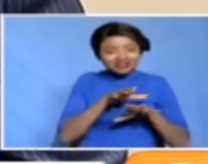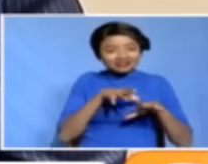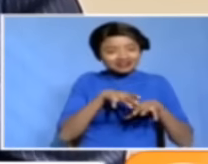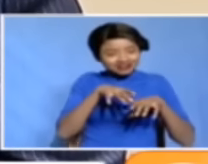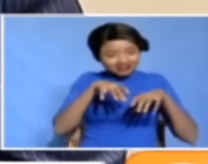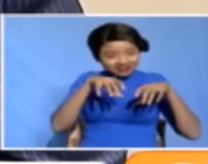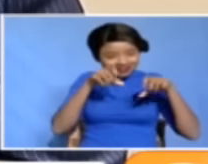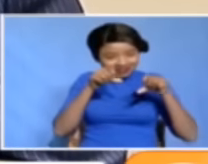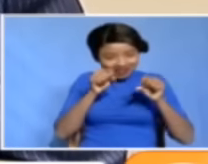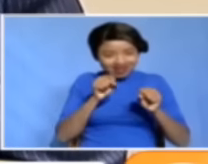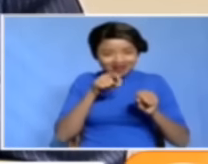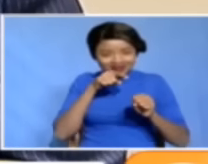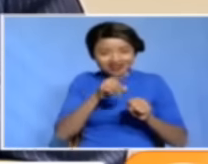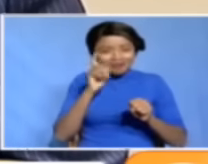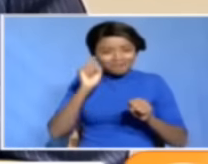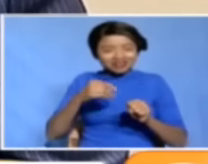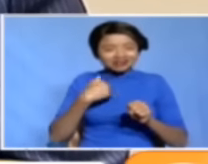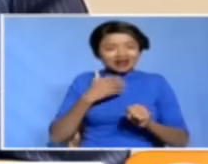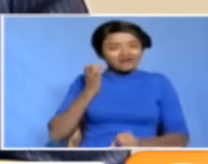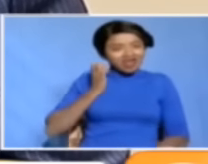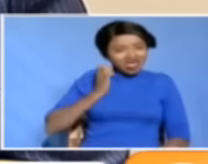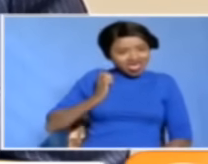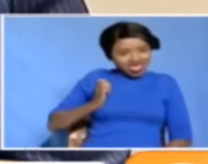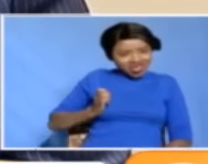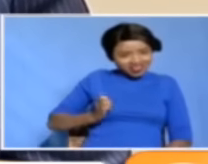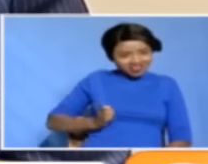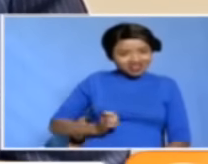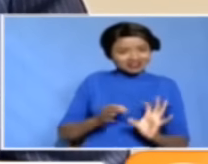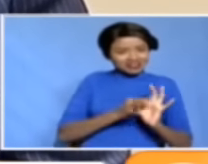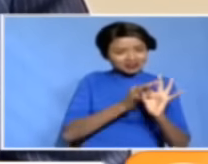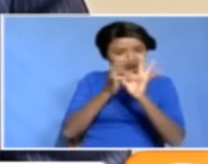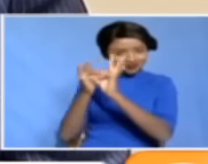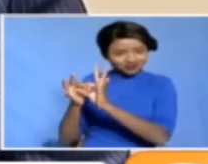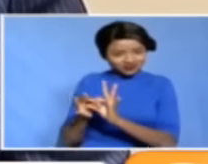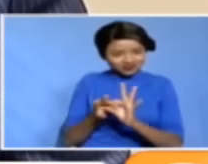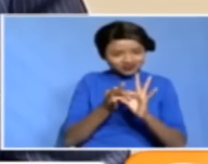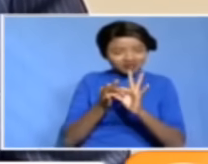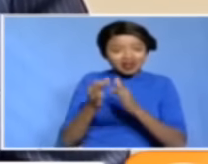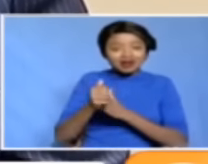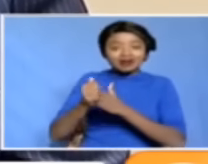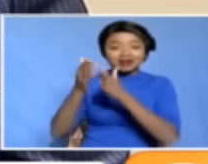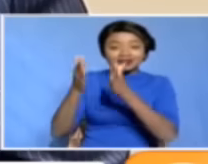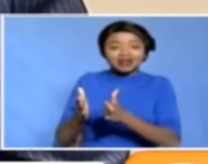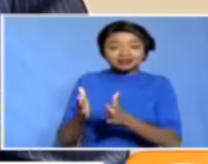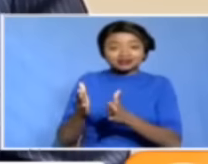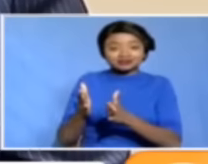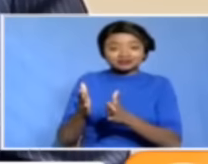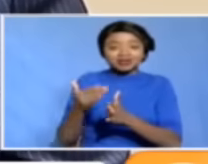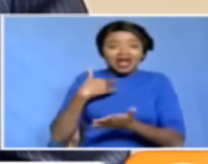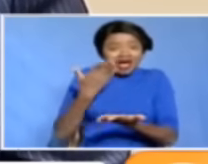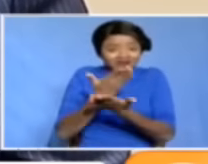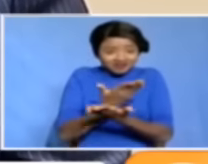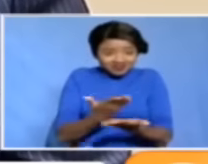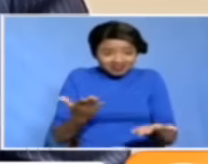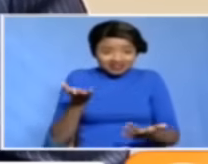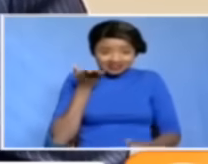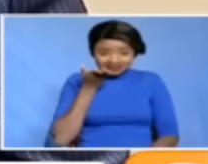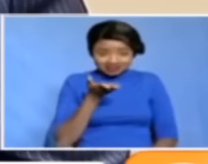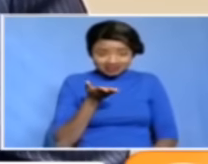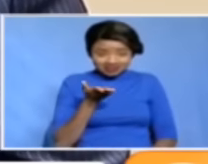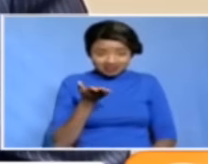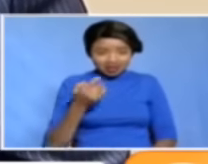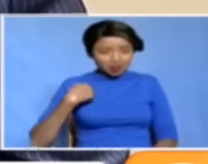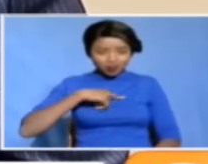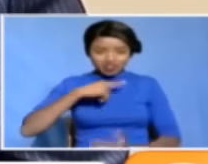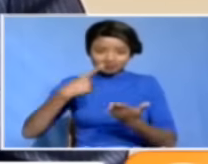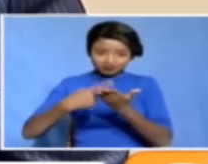and ethics that binds the leadership, the top leadership of our party. Mm-hmm. I mean, there are things that we discuss